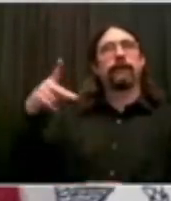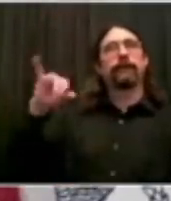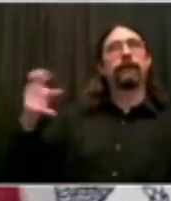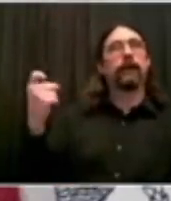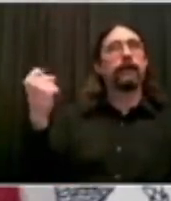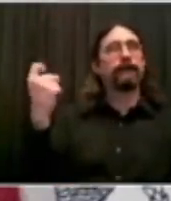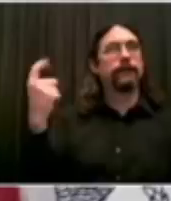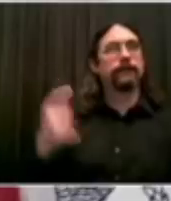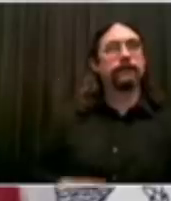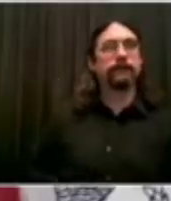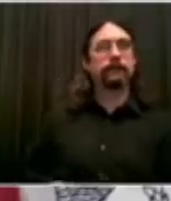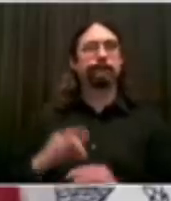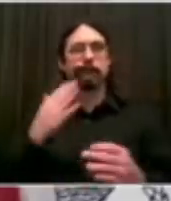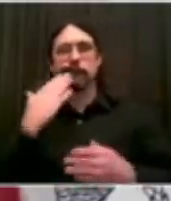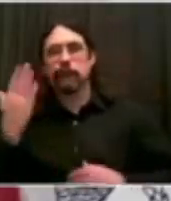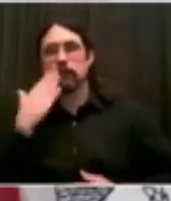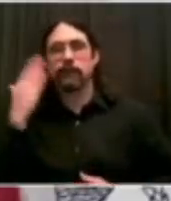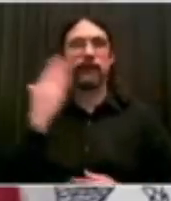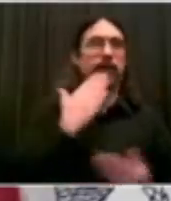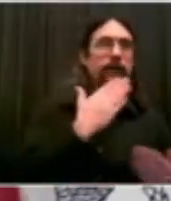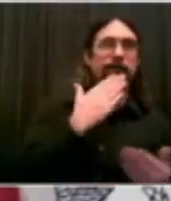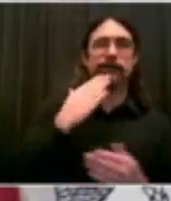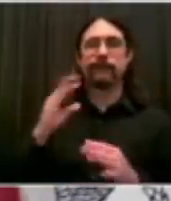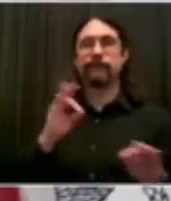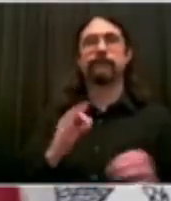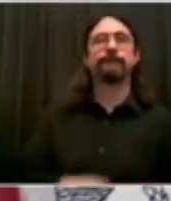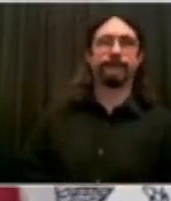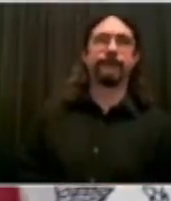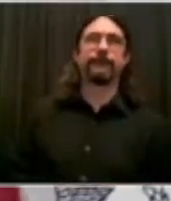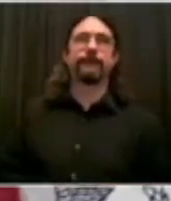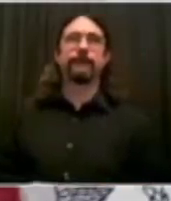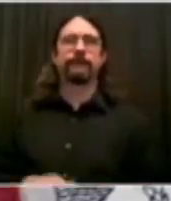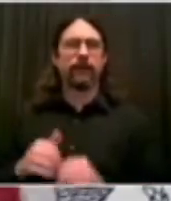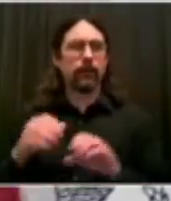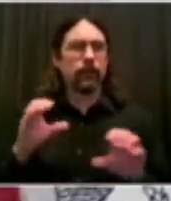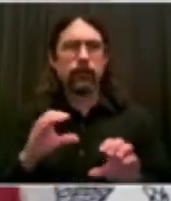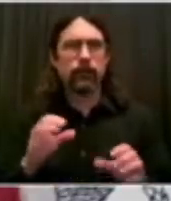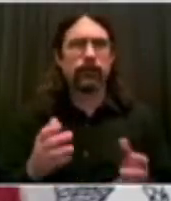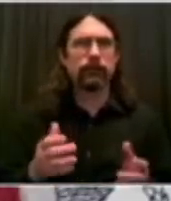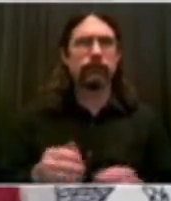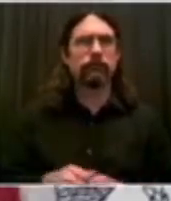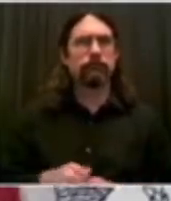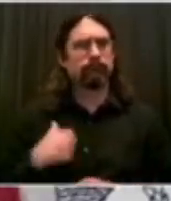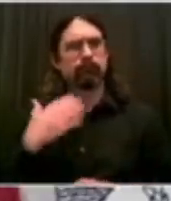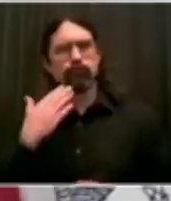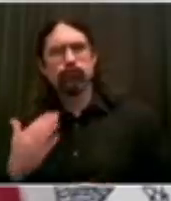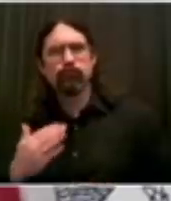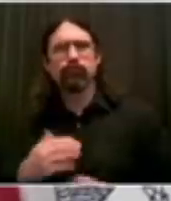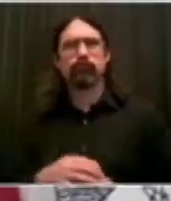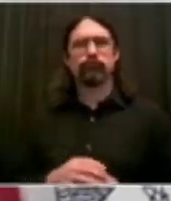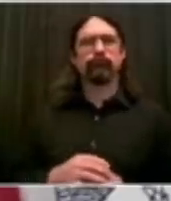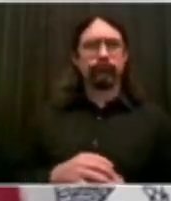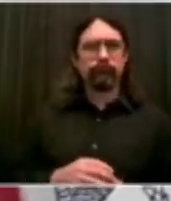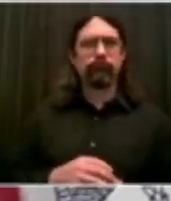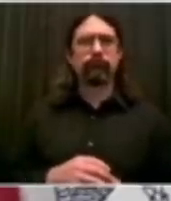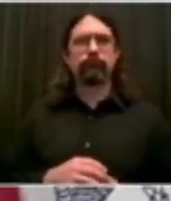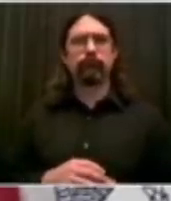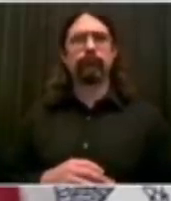James? It's going pretty well, thank you. It's the start of a good week. Amen.